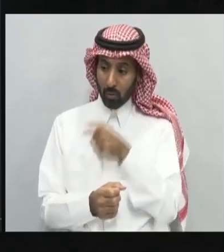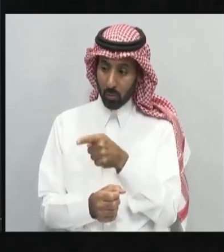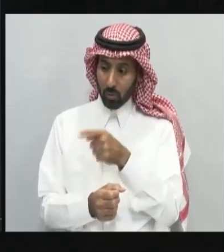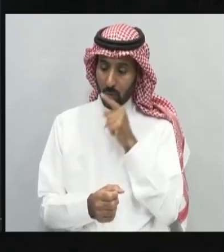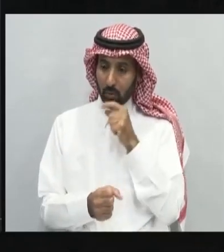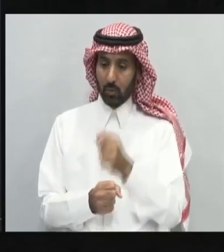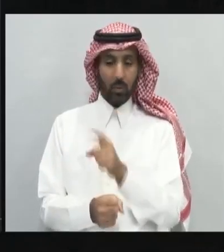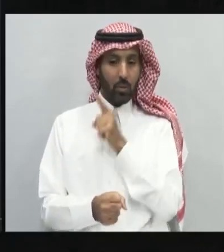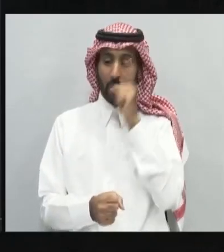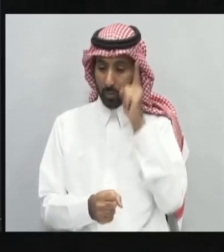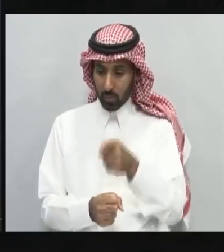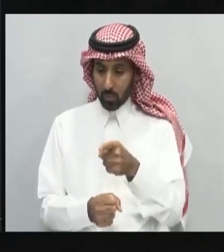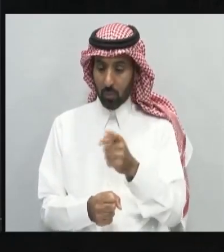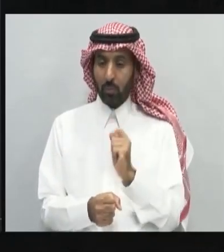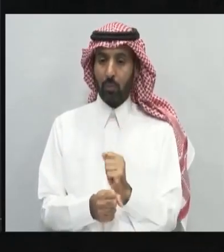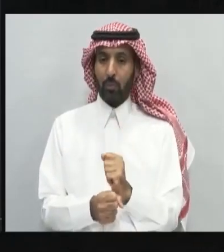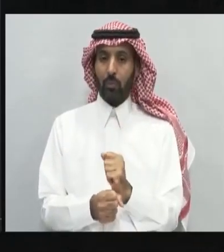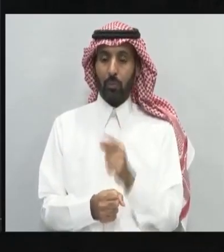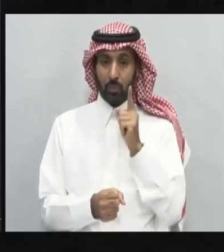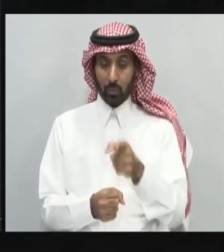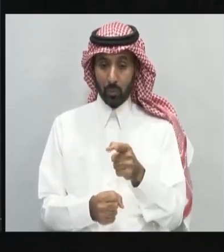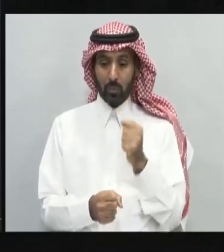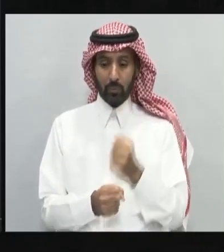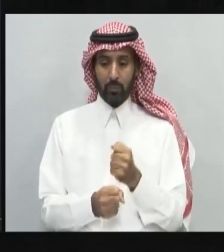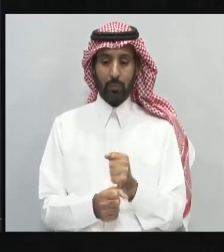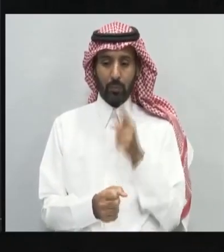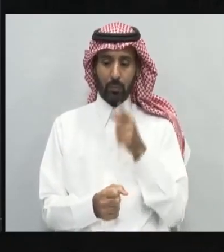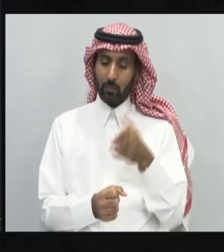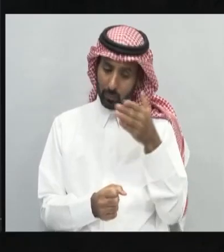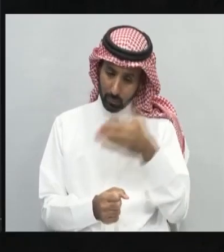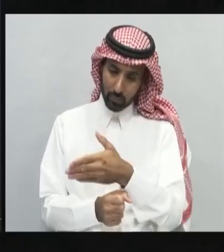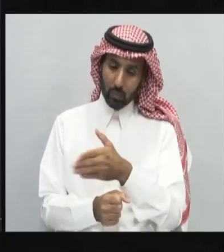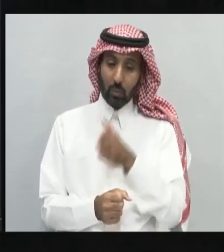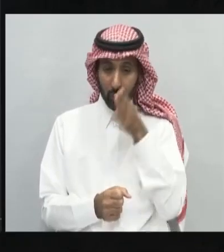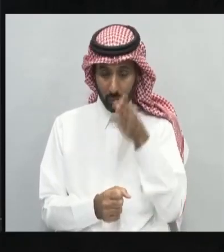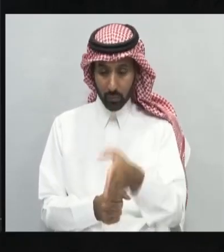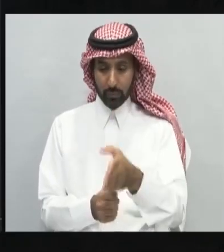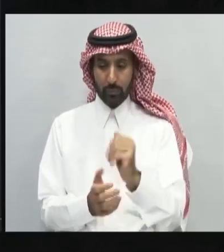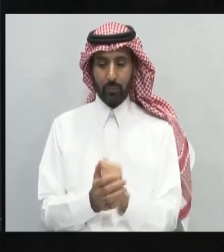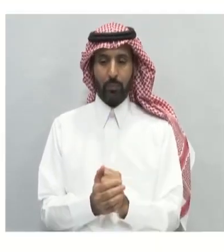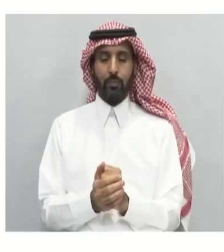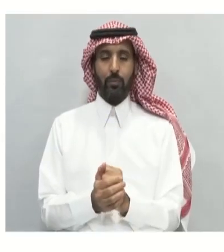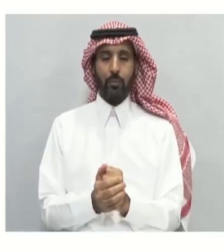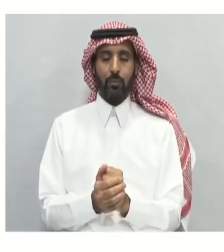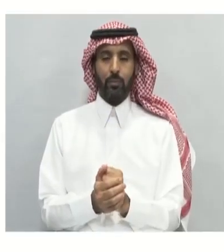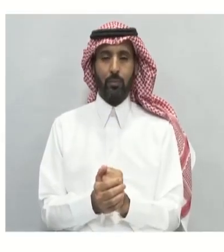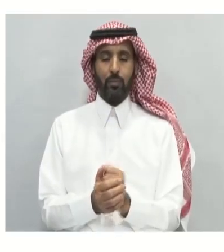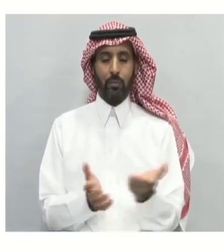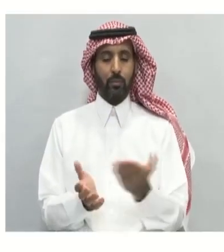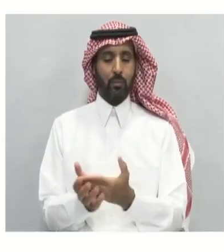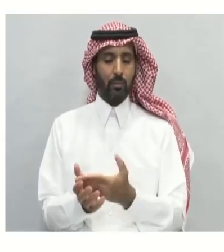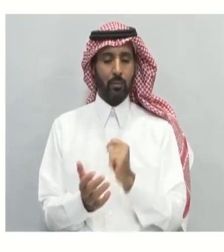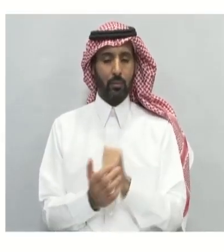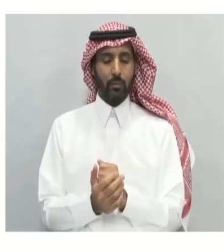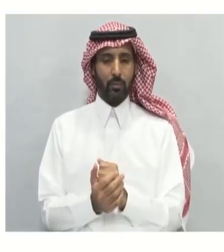do. No, do, head, turn, go straight ahead. Then we're having the